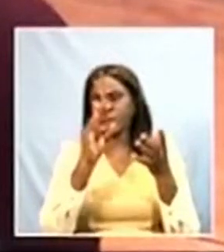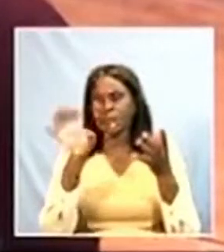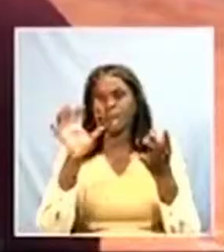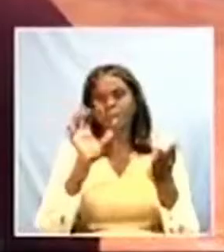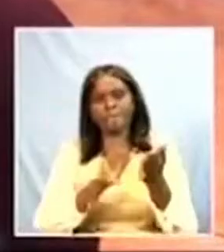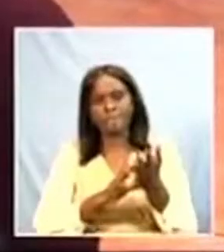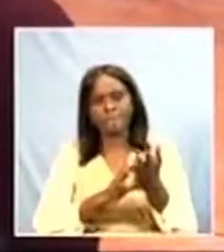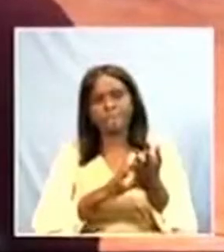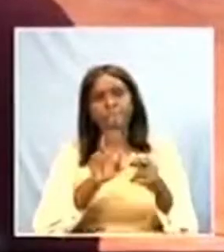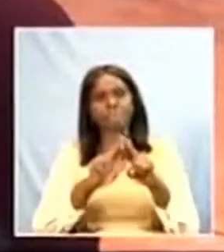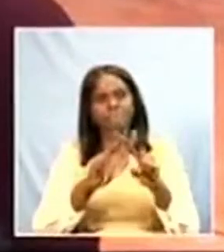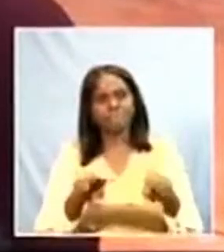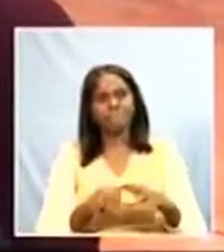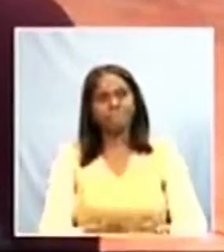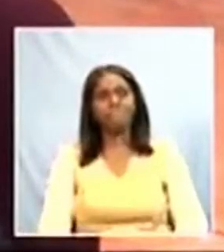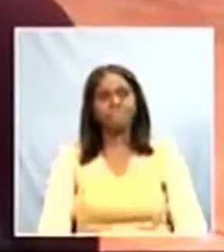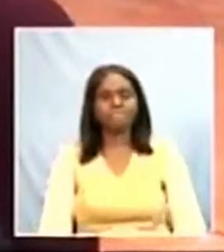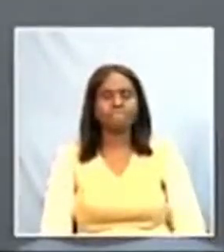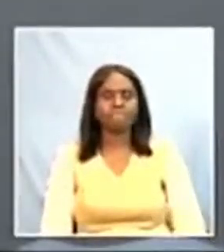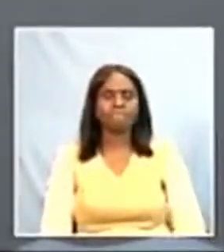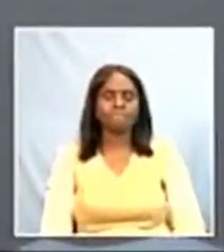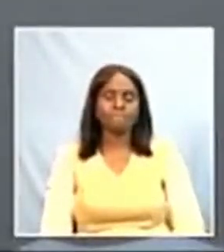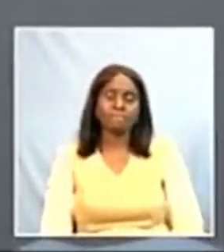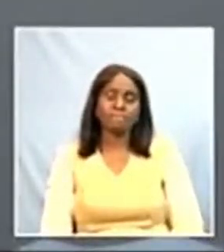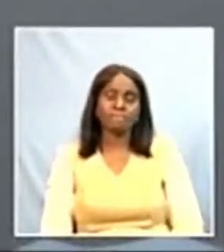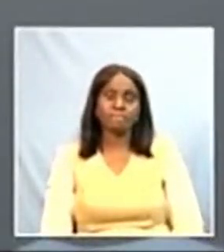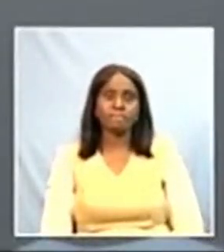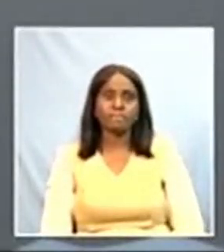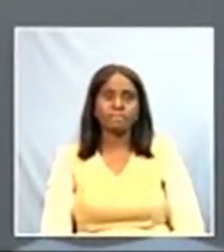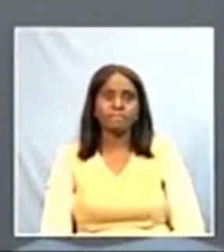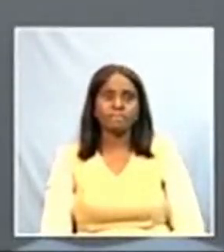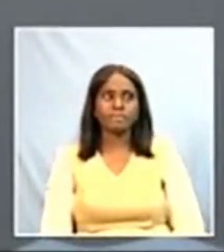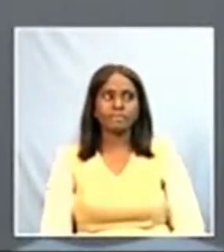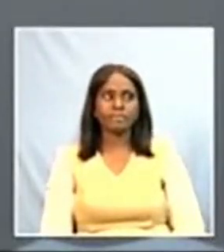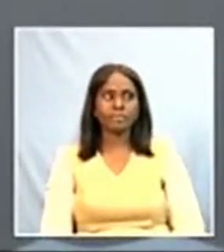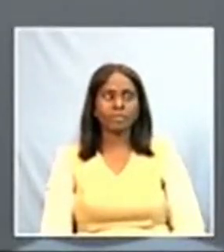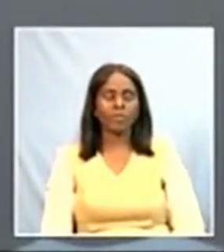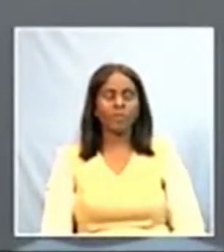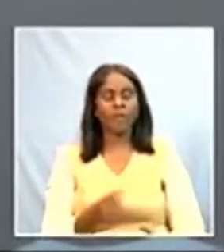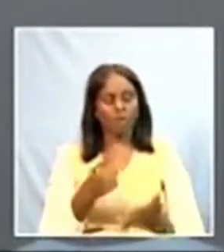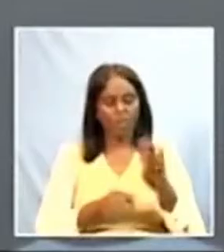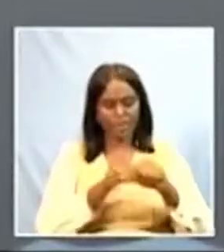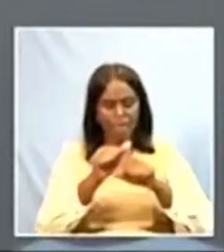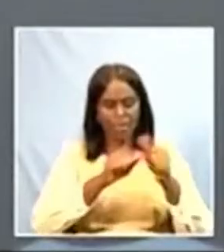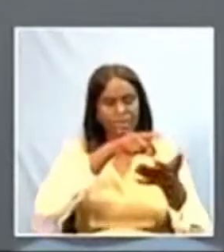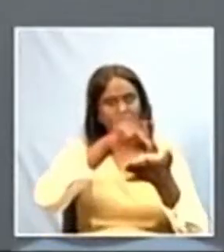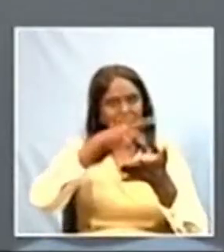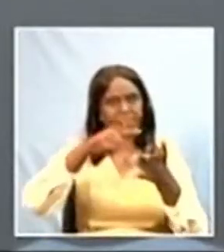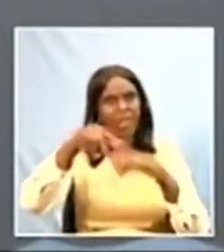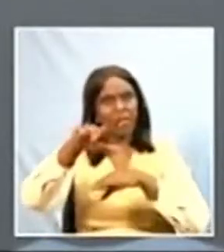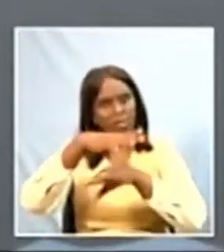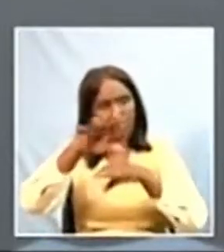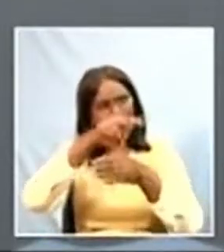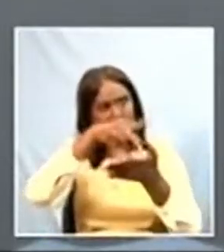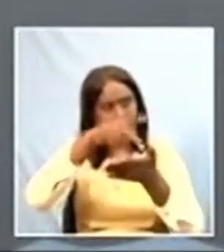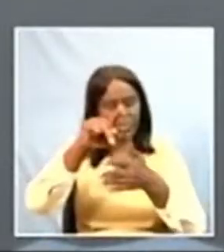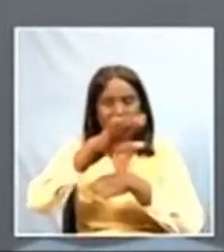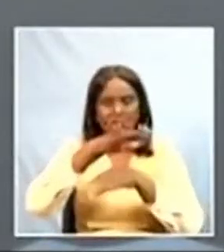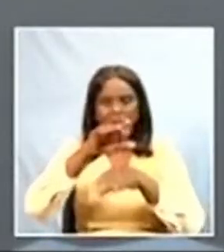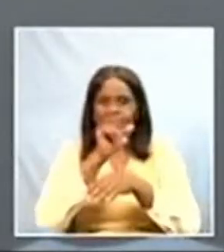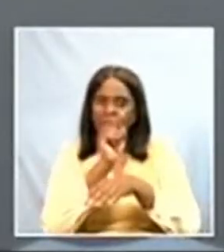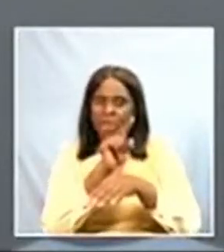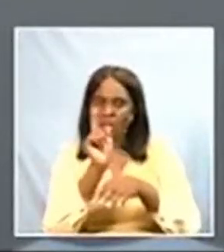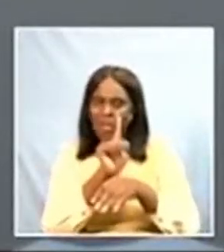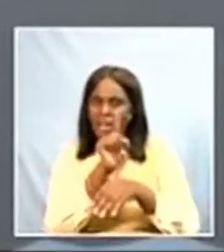700,000, Chair. Okay. How about the overpayment? Where was